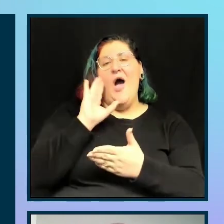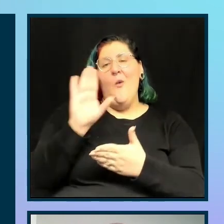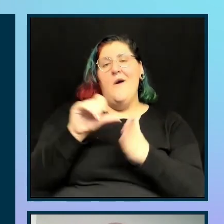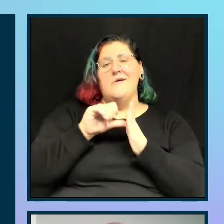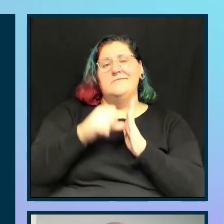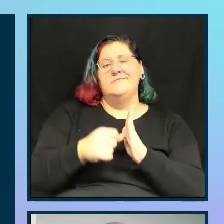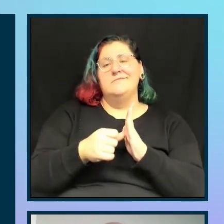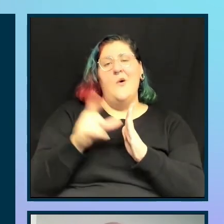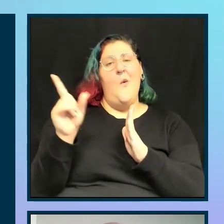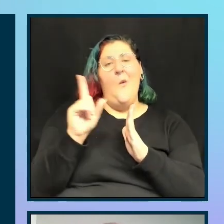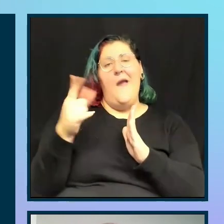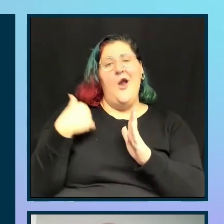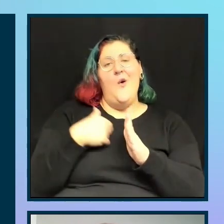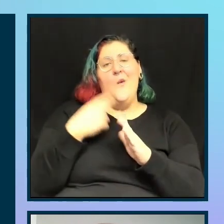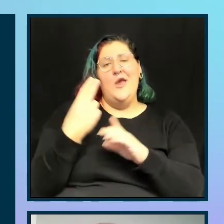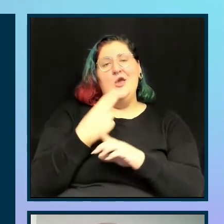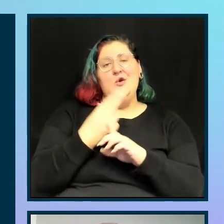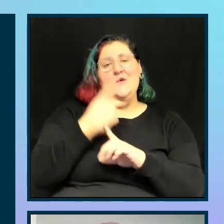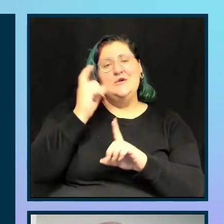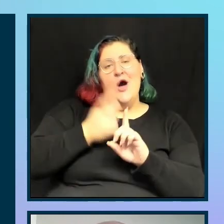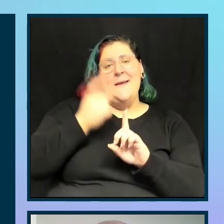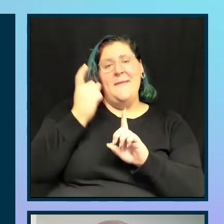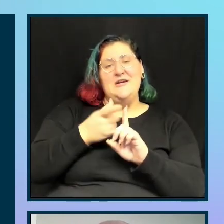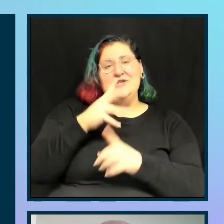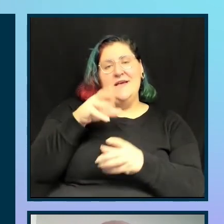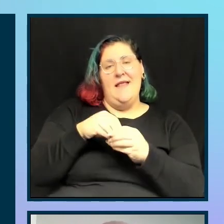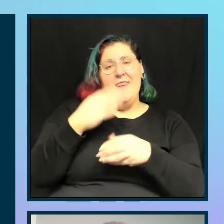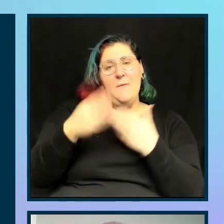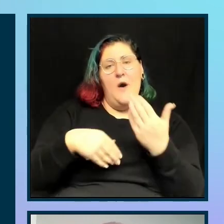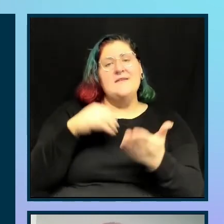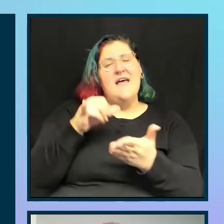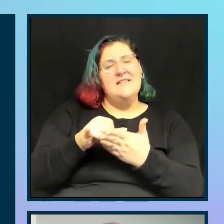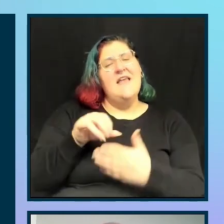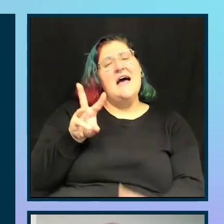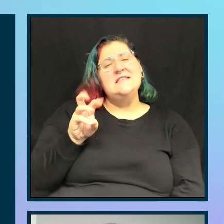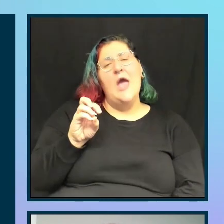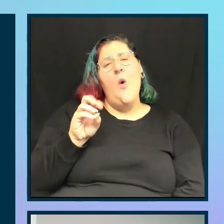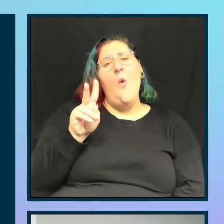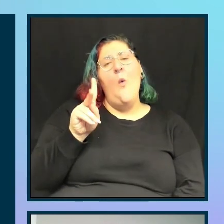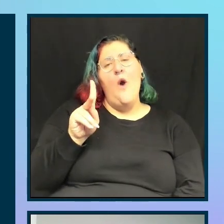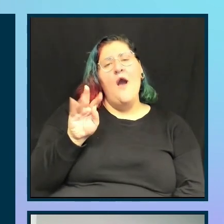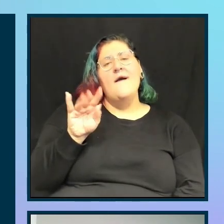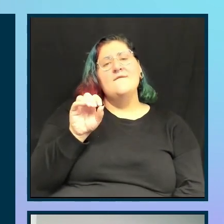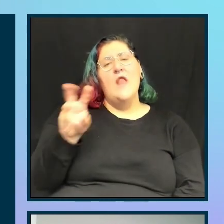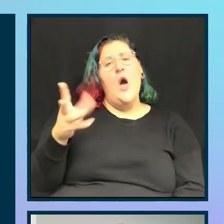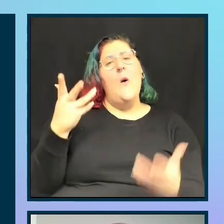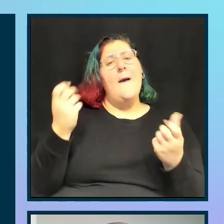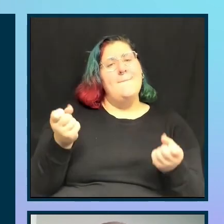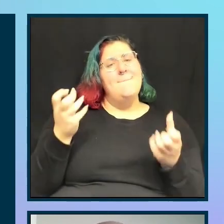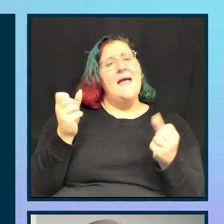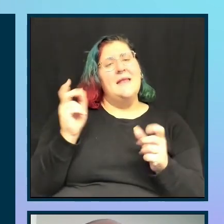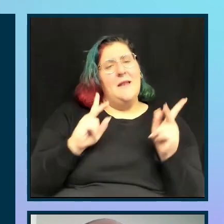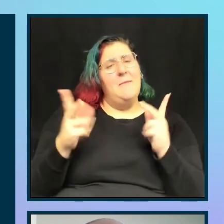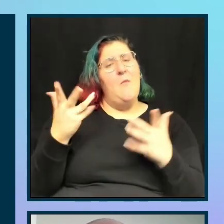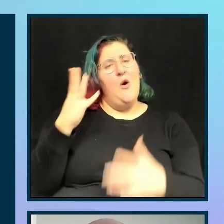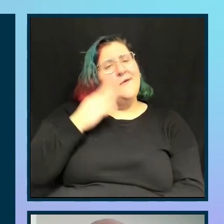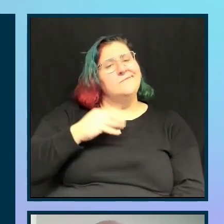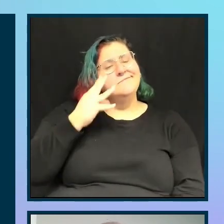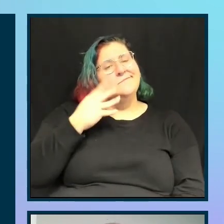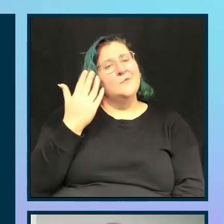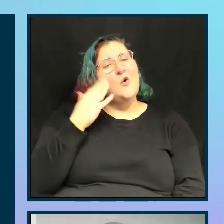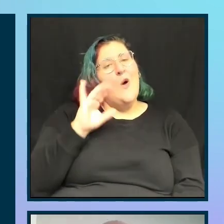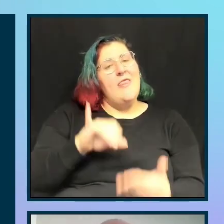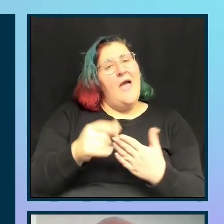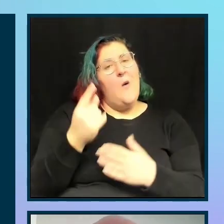process. It's a workflow that many people are familiar with because of the usual publishing process. The classical